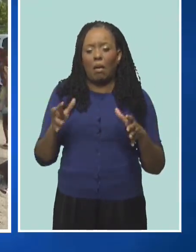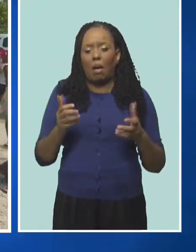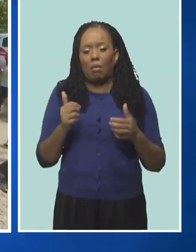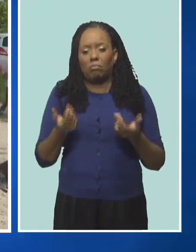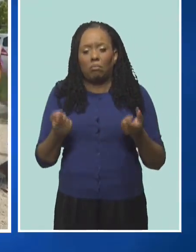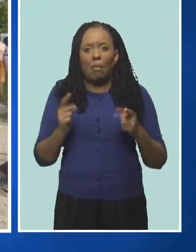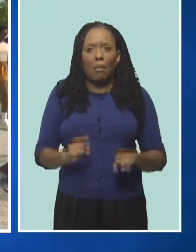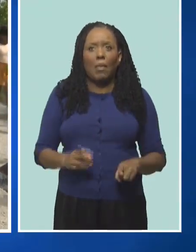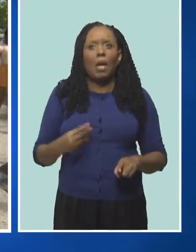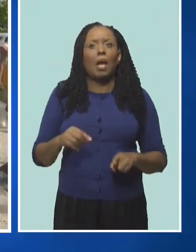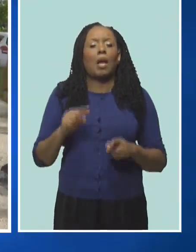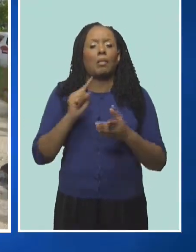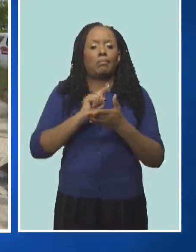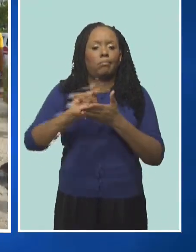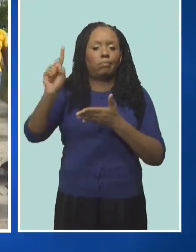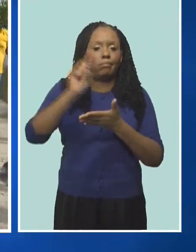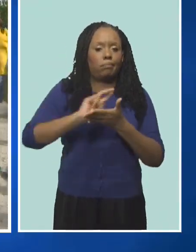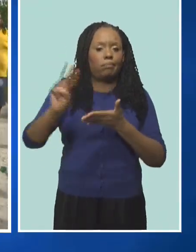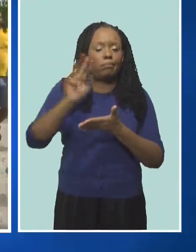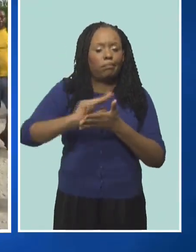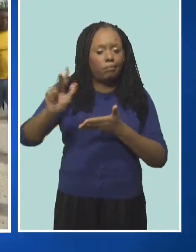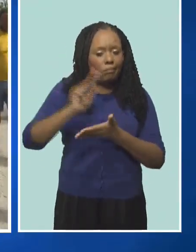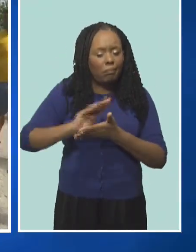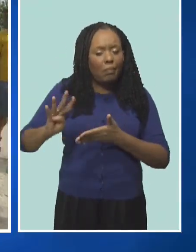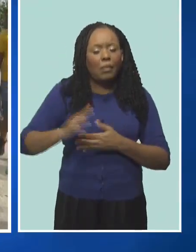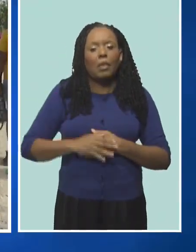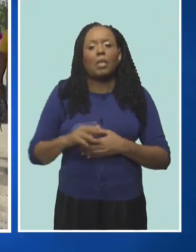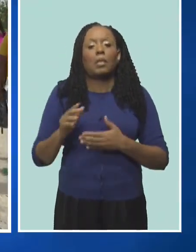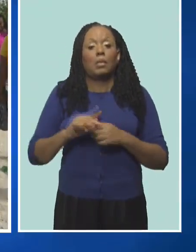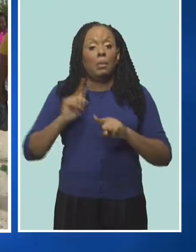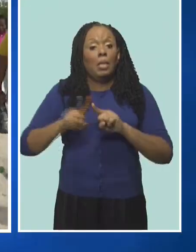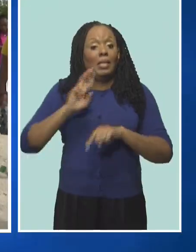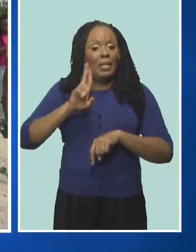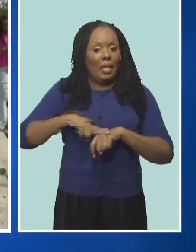follow in the weeks to come. But in terms of the national